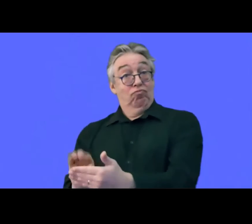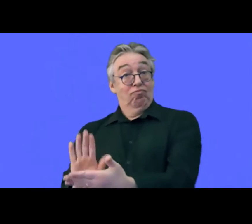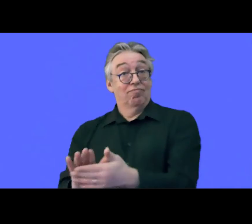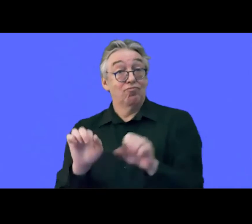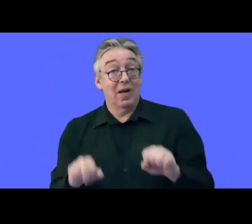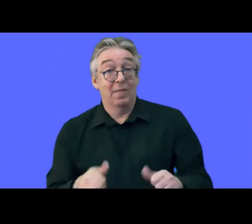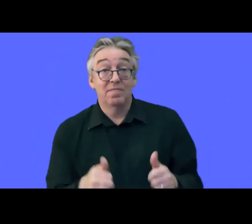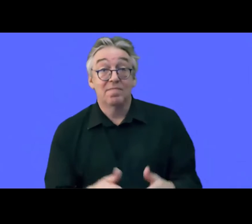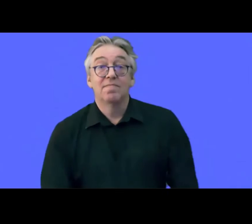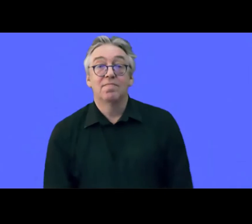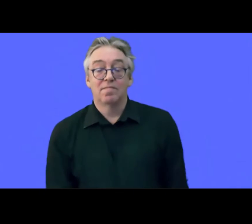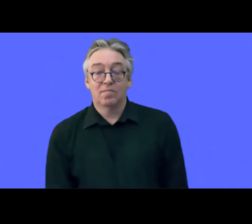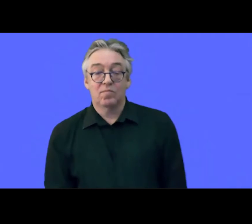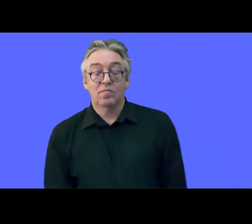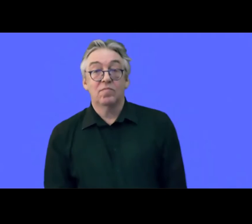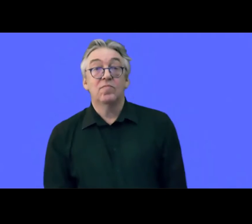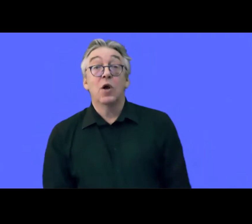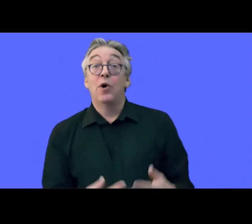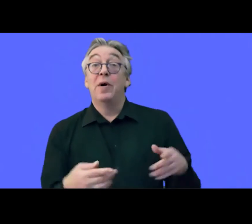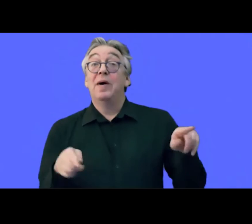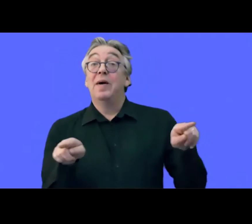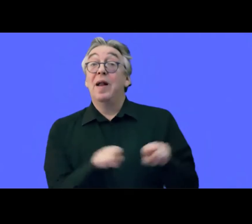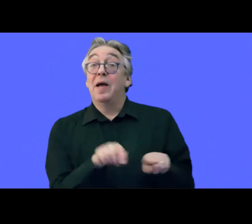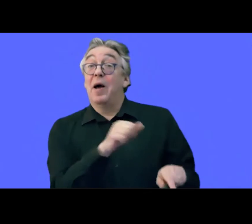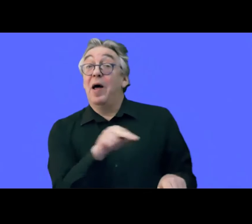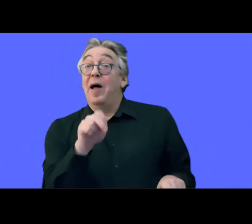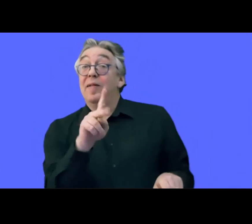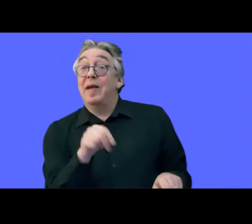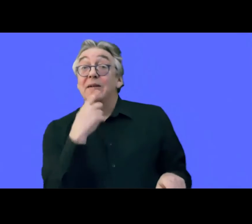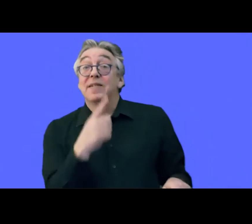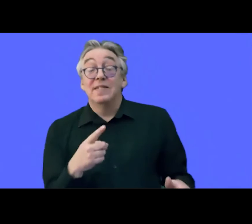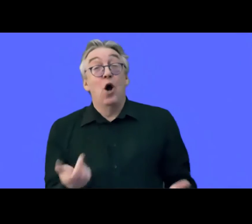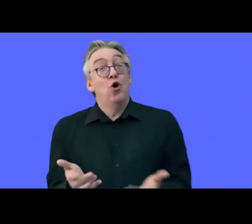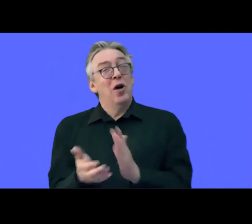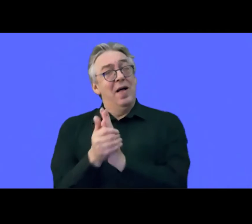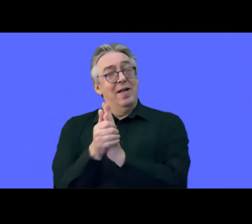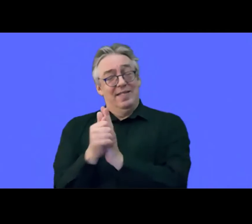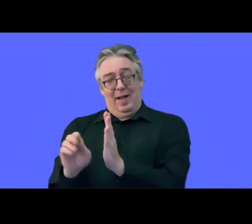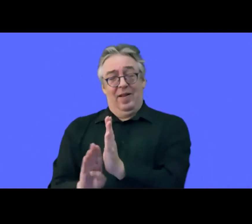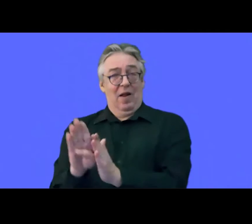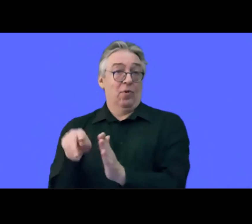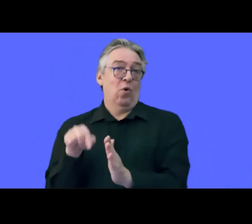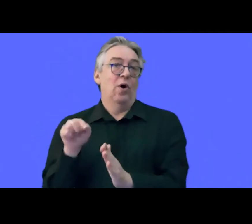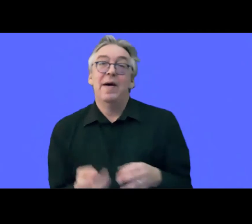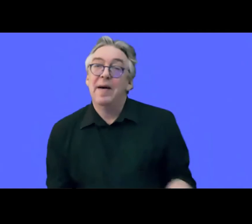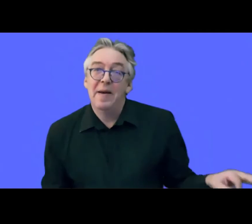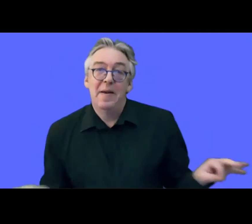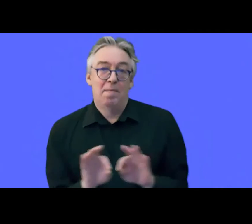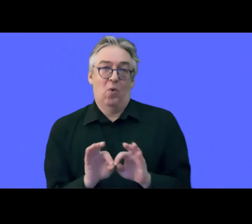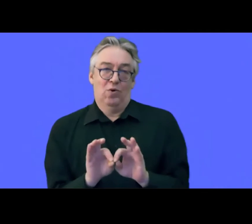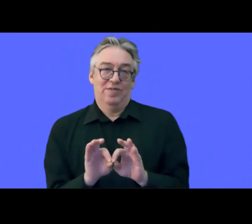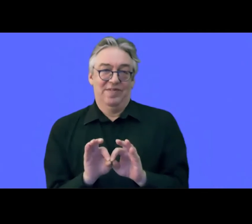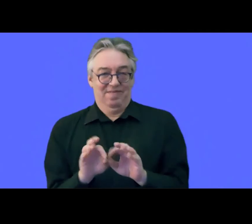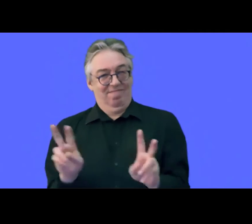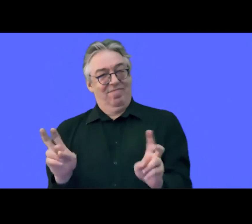itself. So like Anika said, skills development or upskilling is an important area of focus to ensure that people